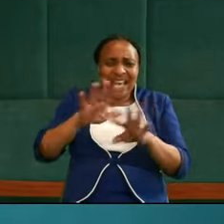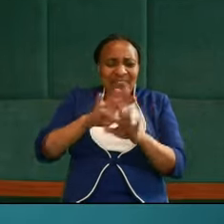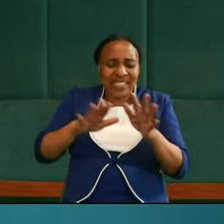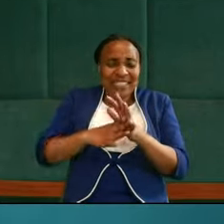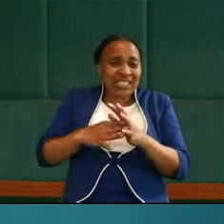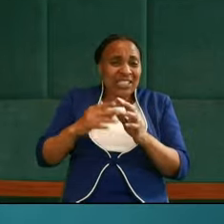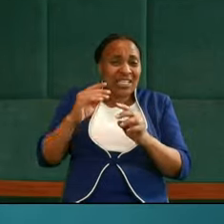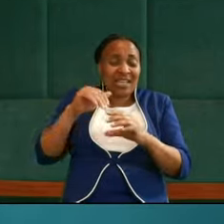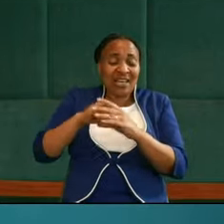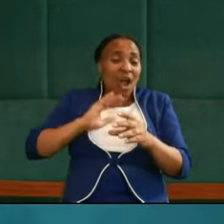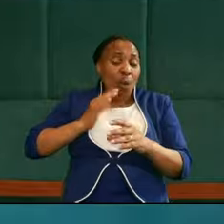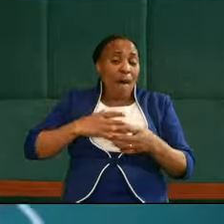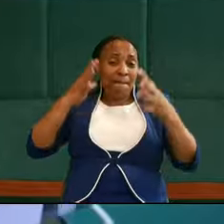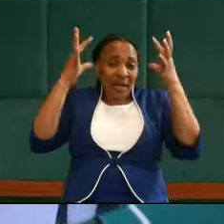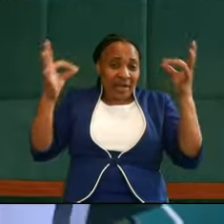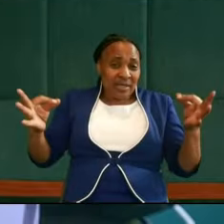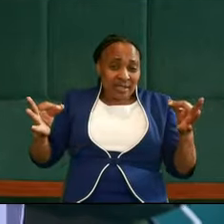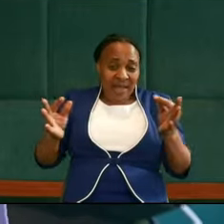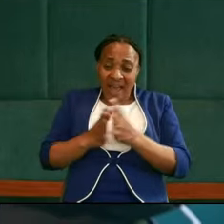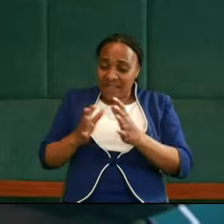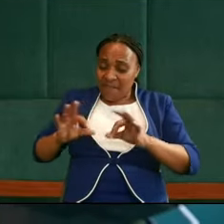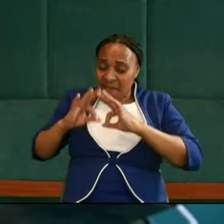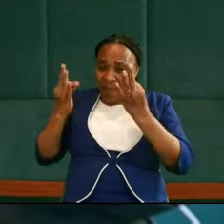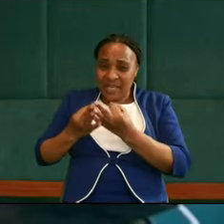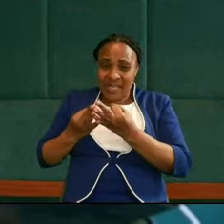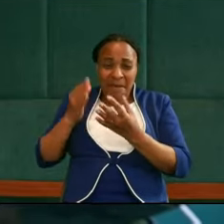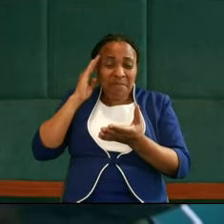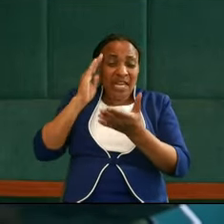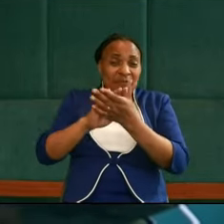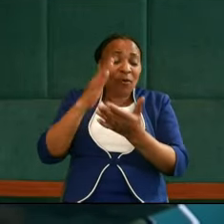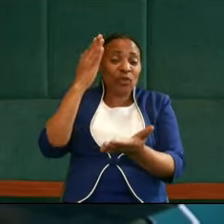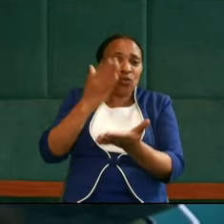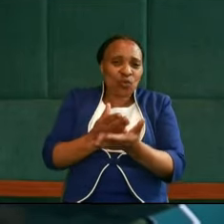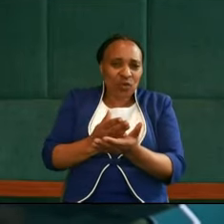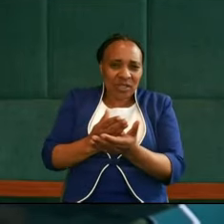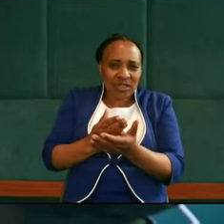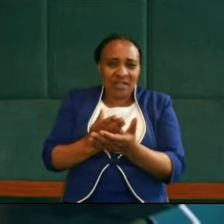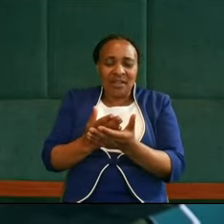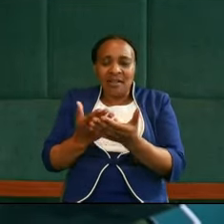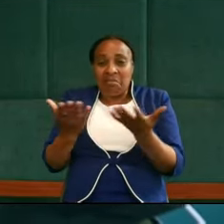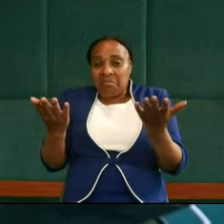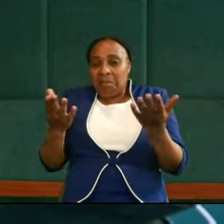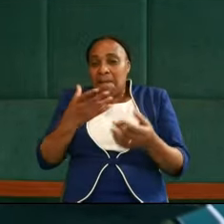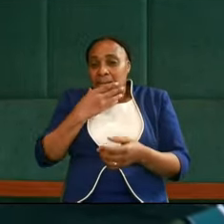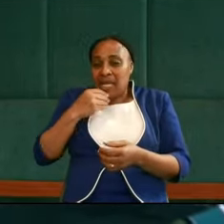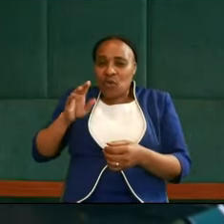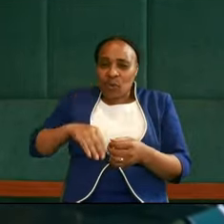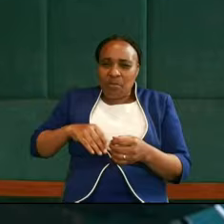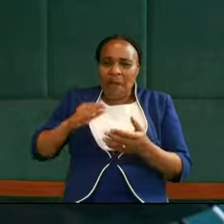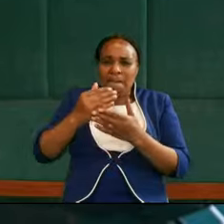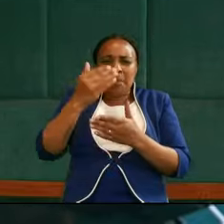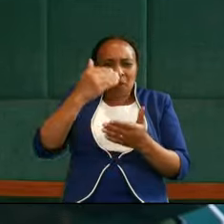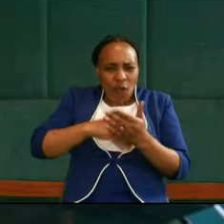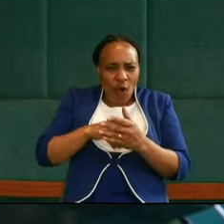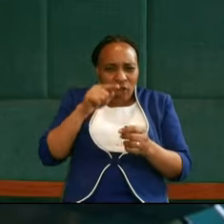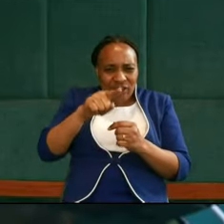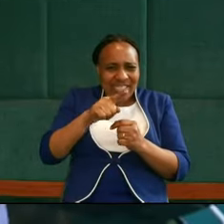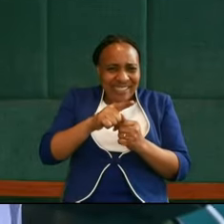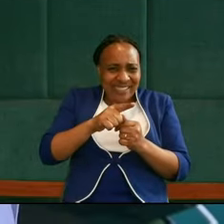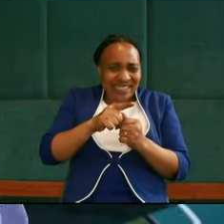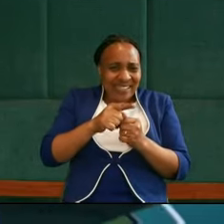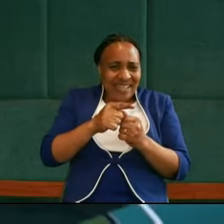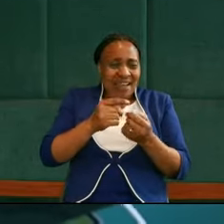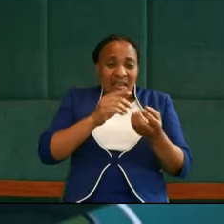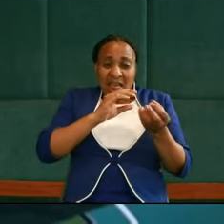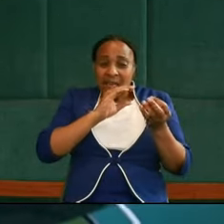our belief in the family, our belief on the truth. Ladies and gentlemen, just before translation, there was an